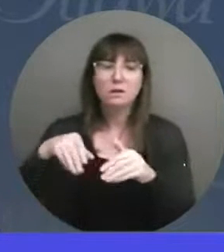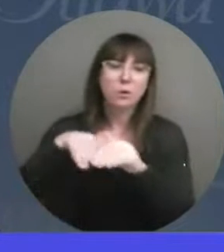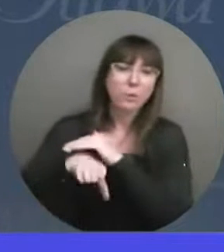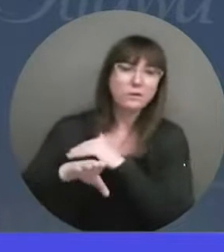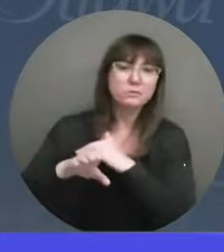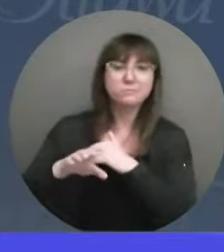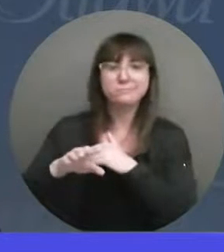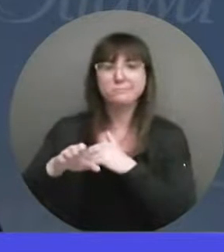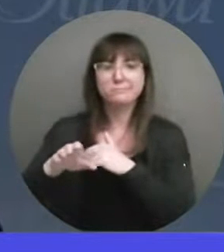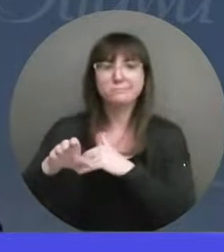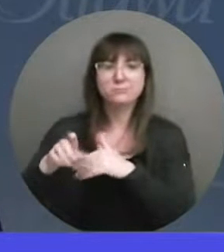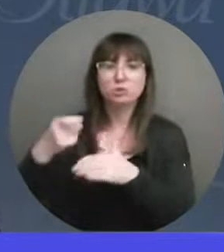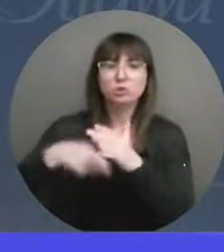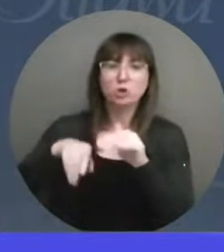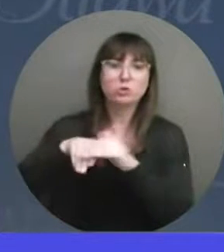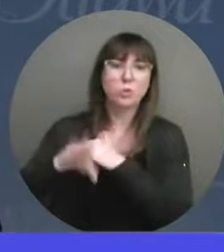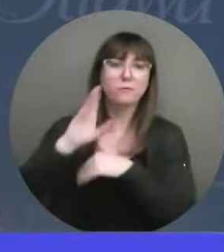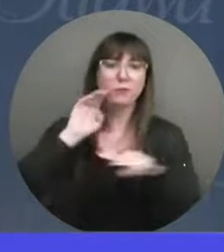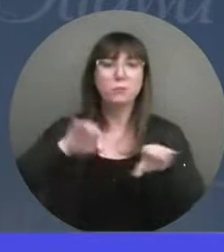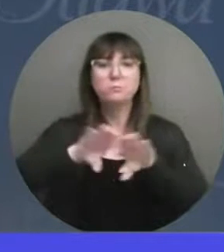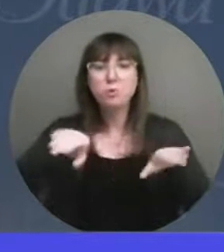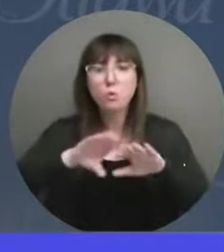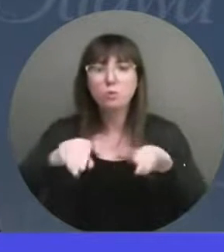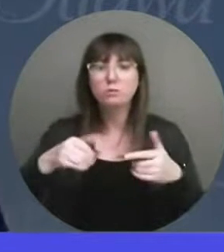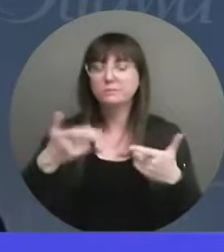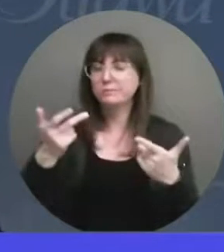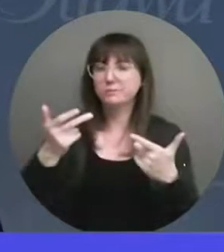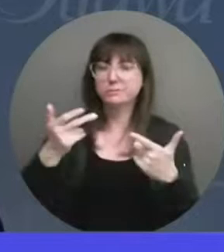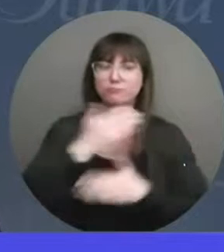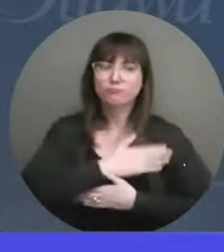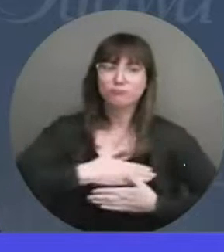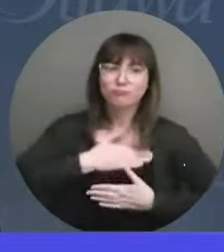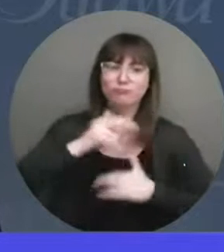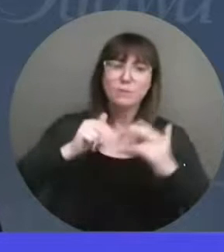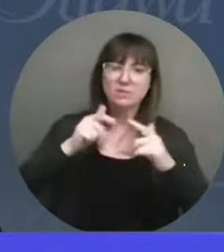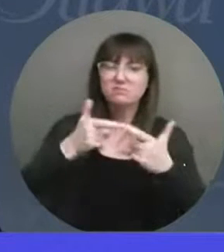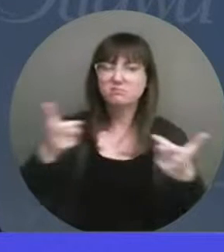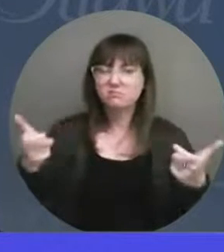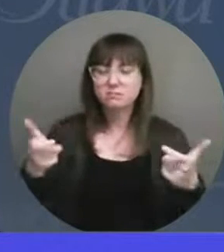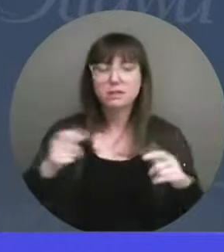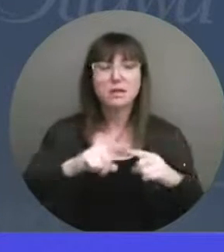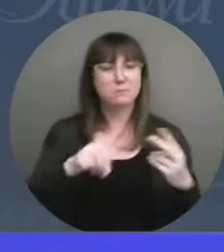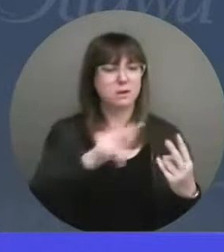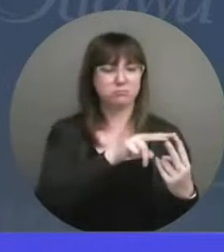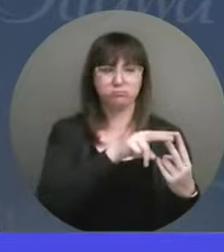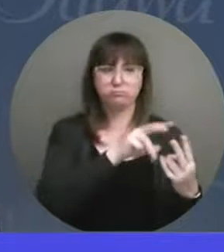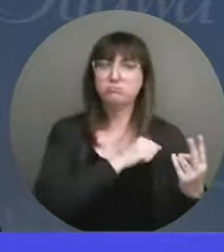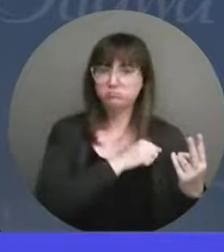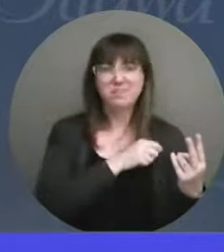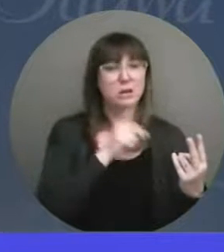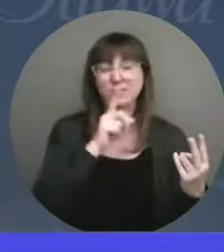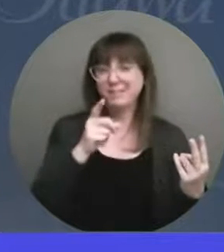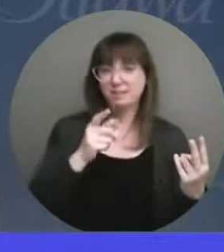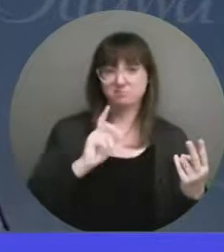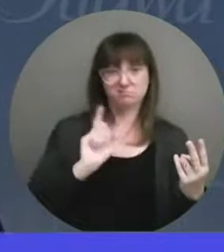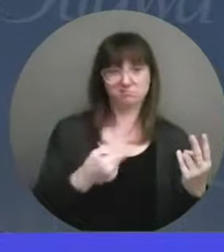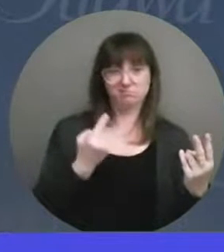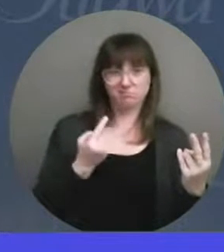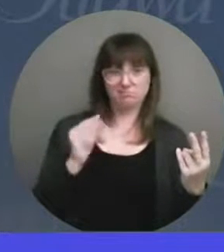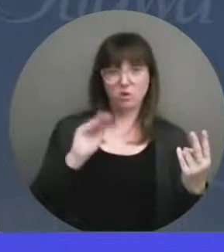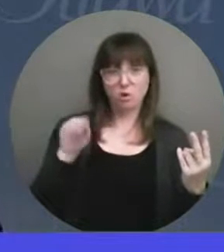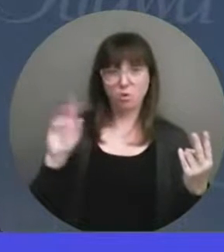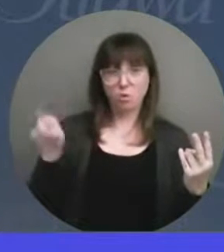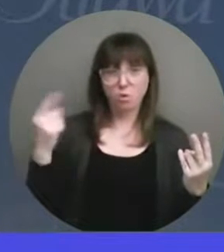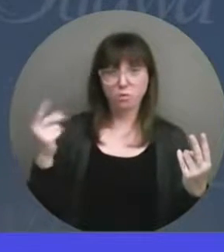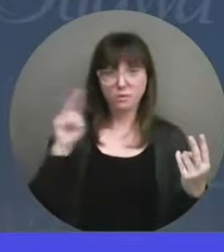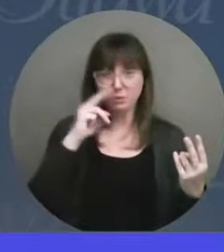on. So this really highlights the straitjacket municipalities are in. We do not have a lot of revenue tools